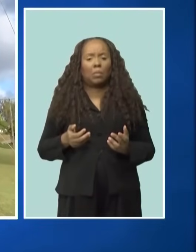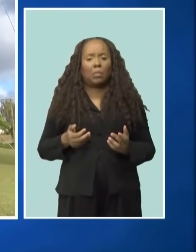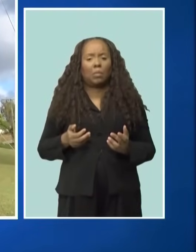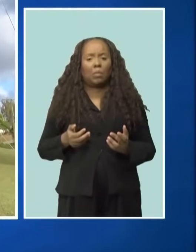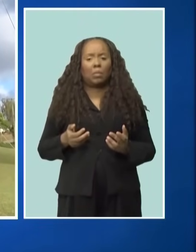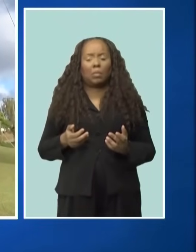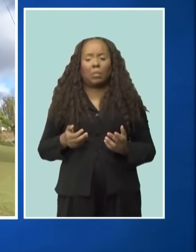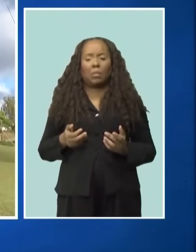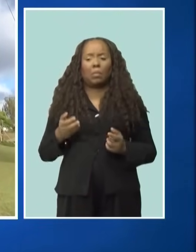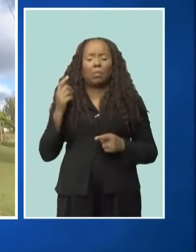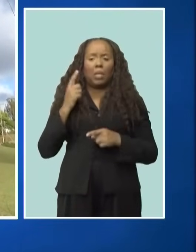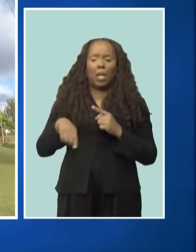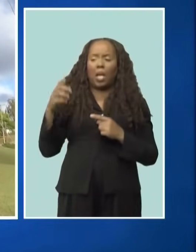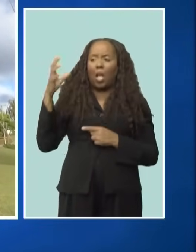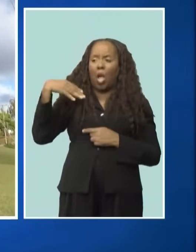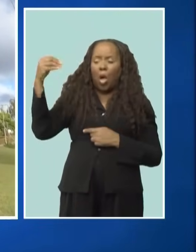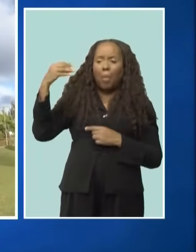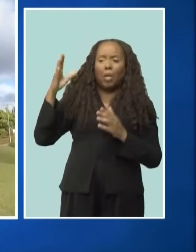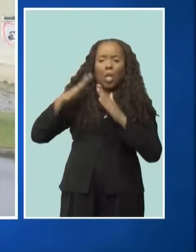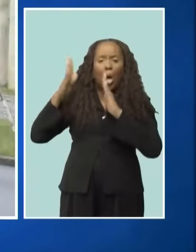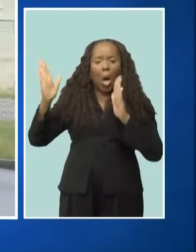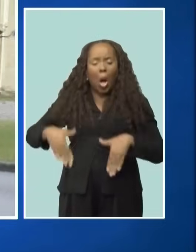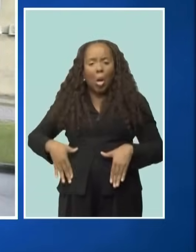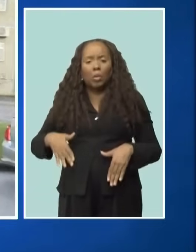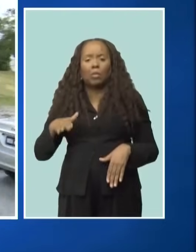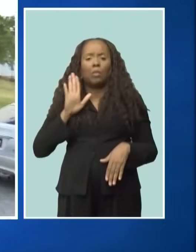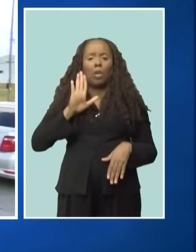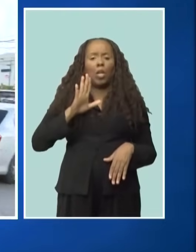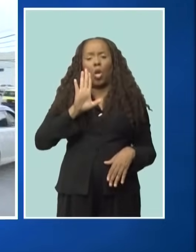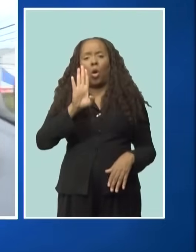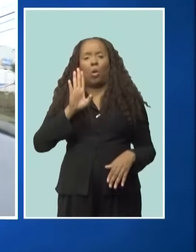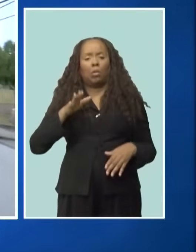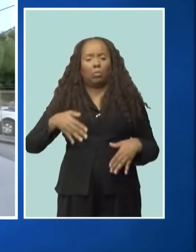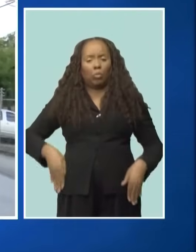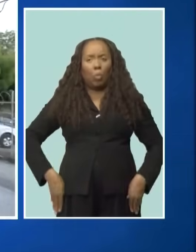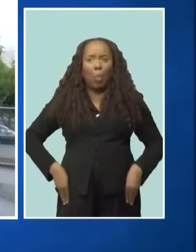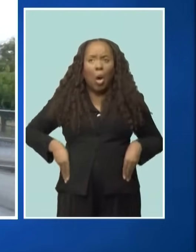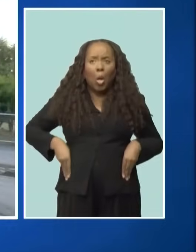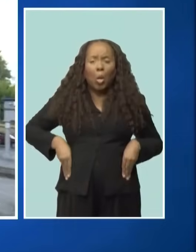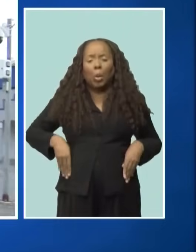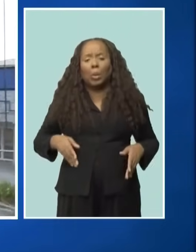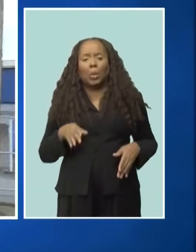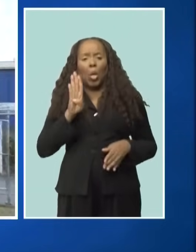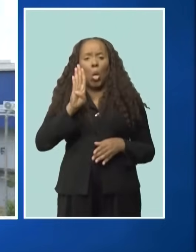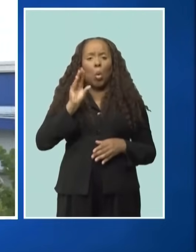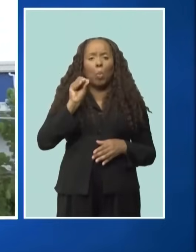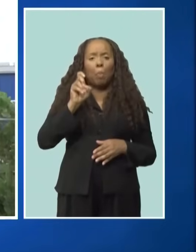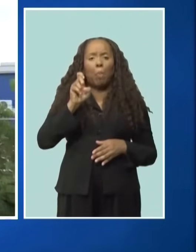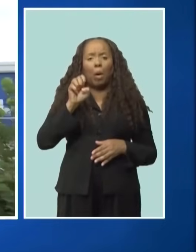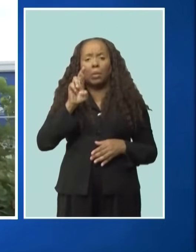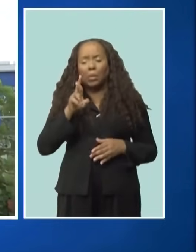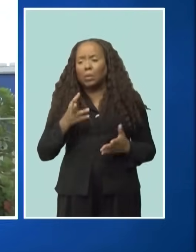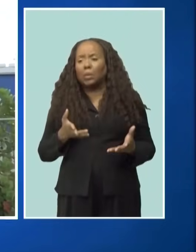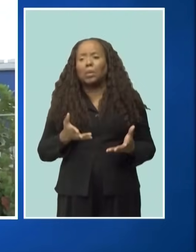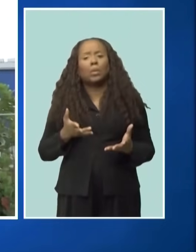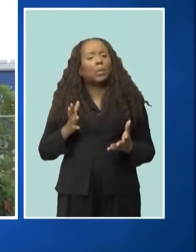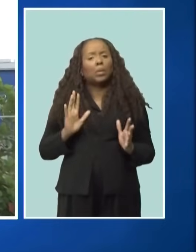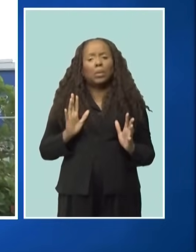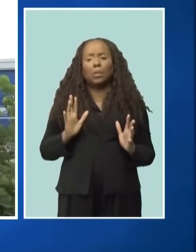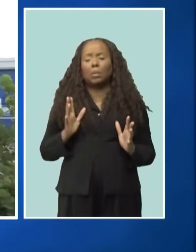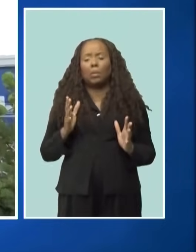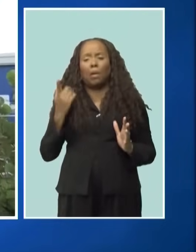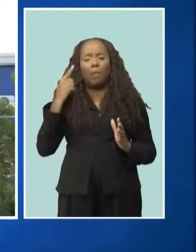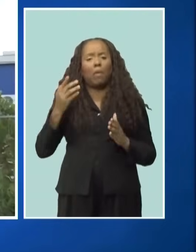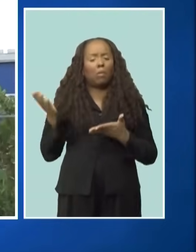box or something, so they carry your garbage. Cameras all upon you. You ain't know who watching these cameras. You ain't know spot this footage going. So let it keep the cameras upon